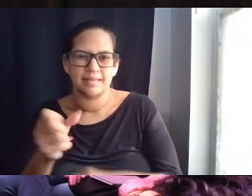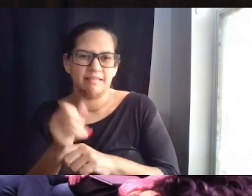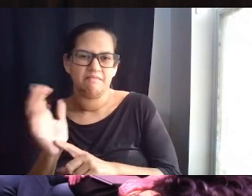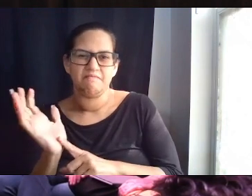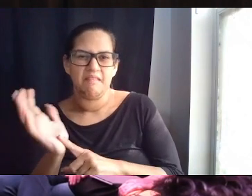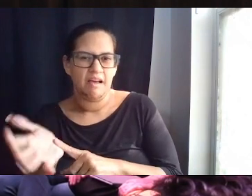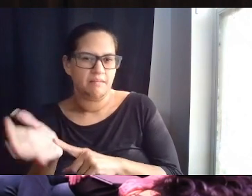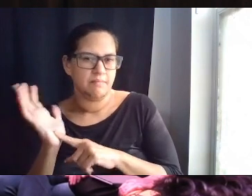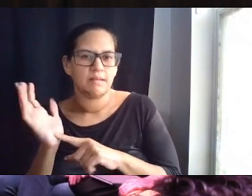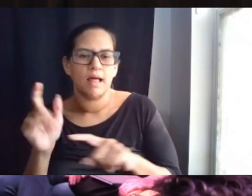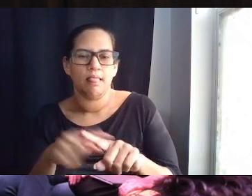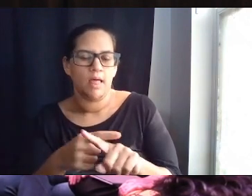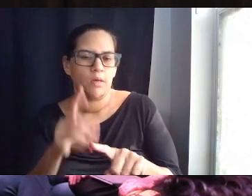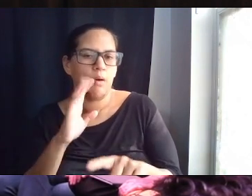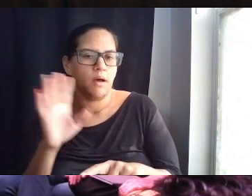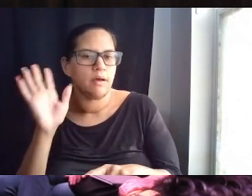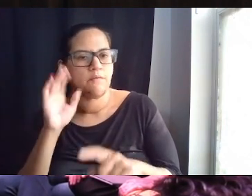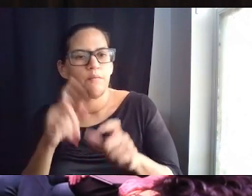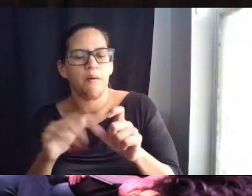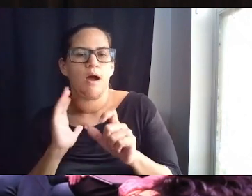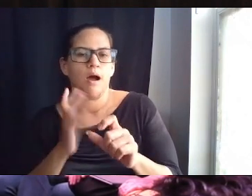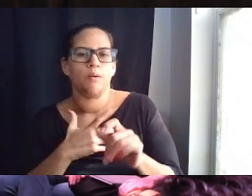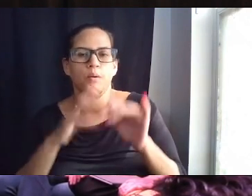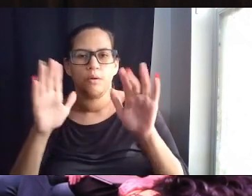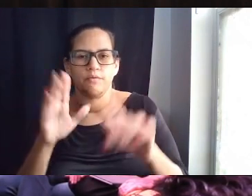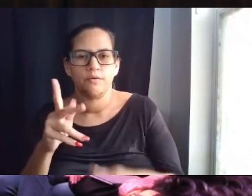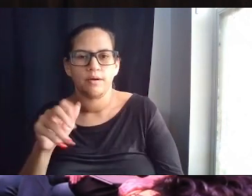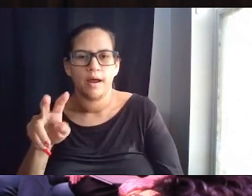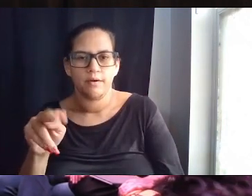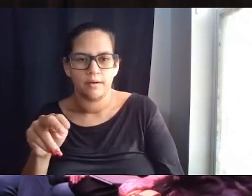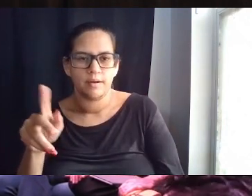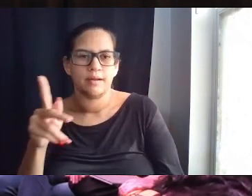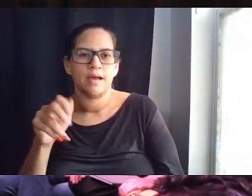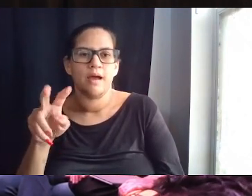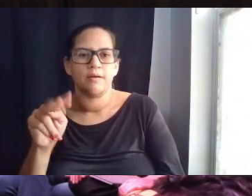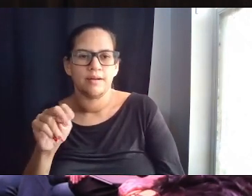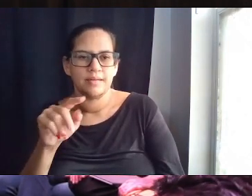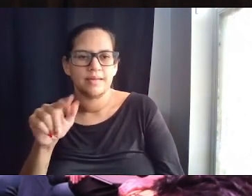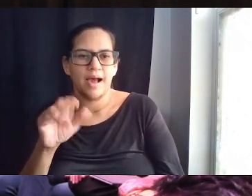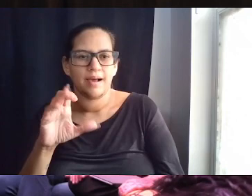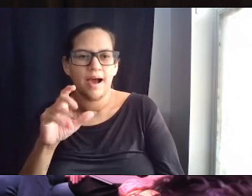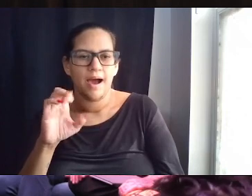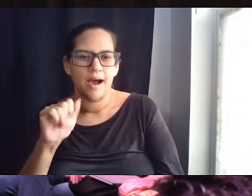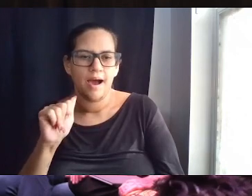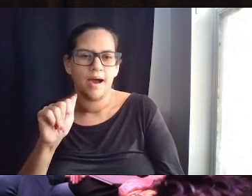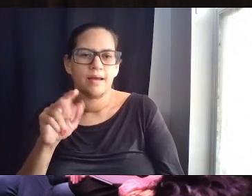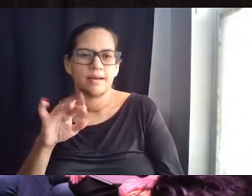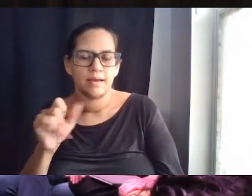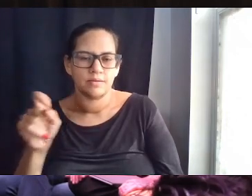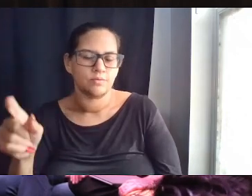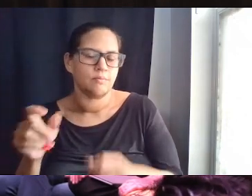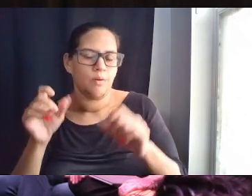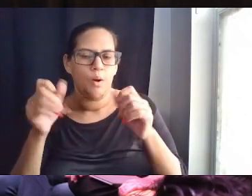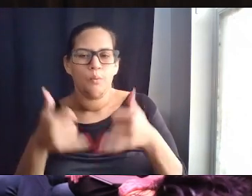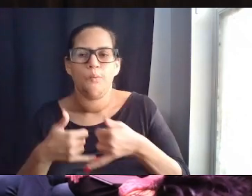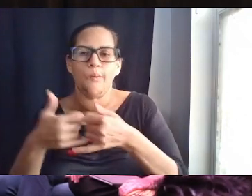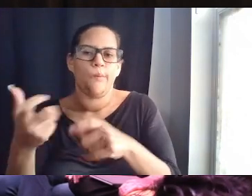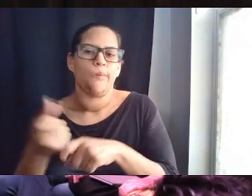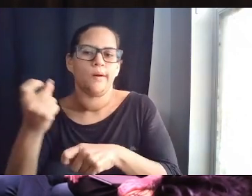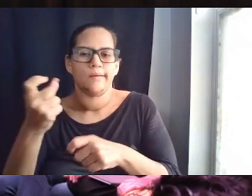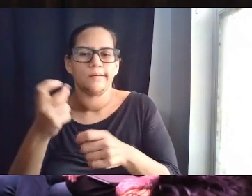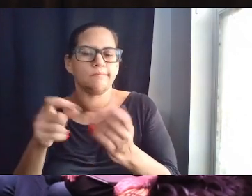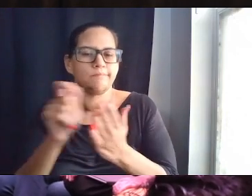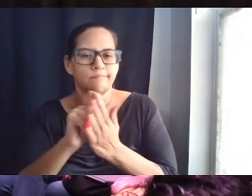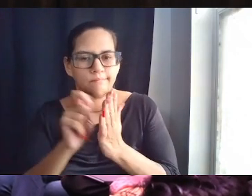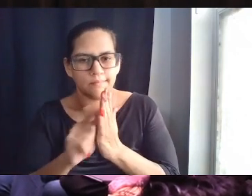hear from our wonderful Karen. So Karen Zacarías is an award-winning playwright. She was one of the top 20 most produced playwrights of